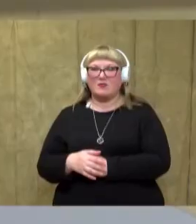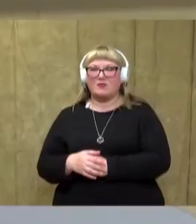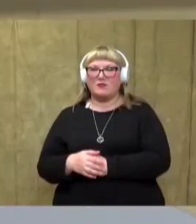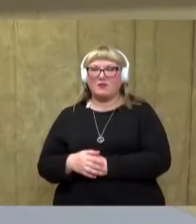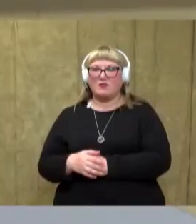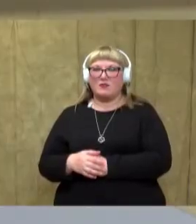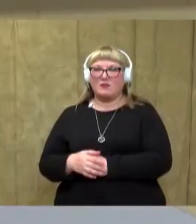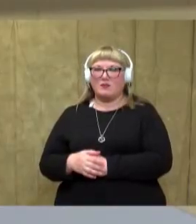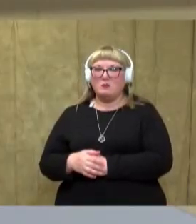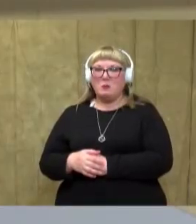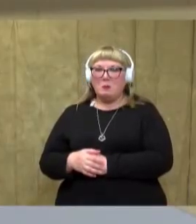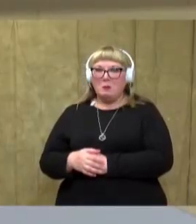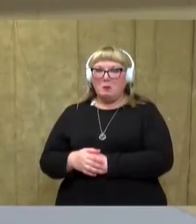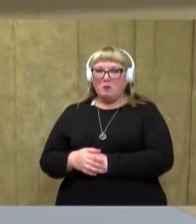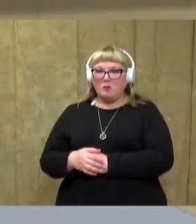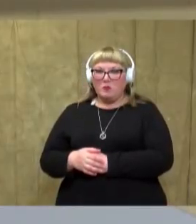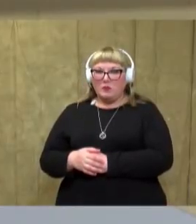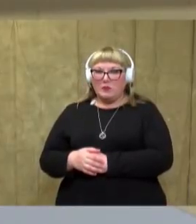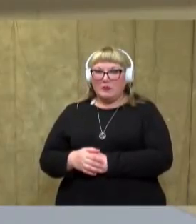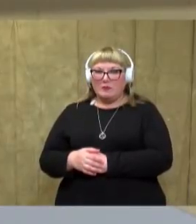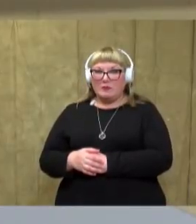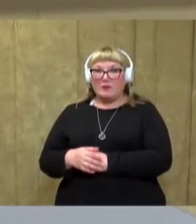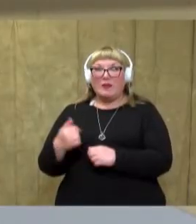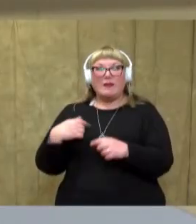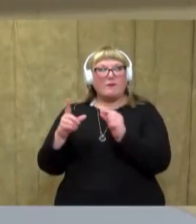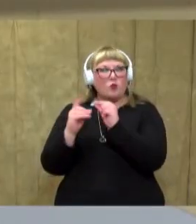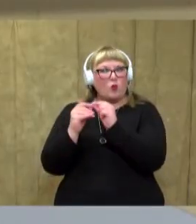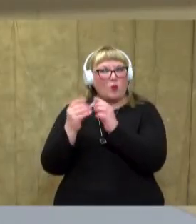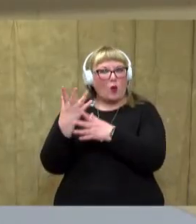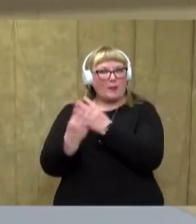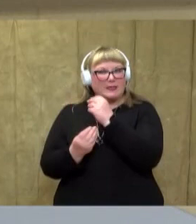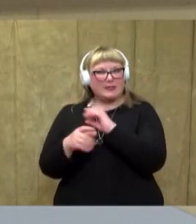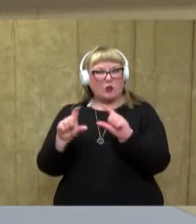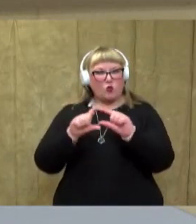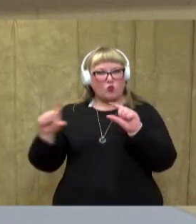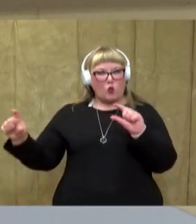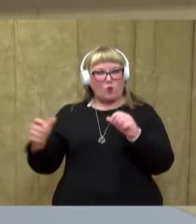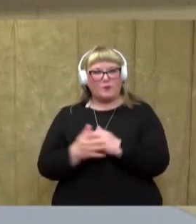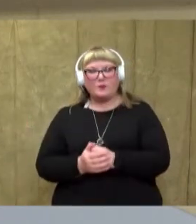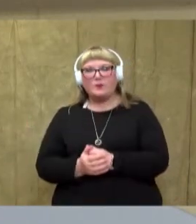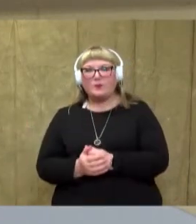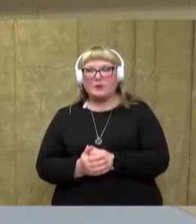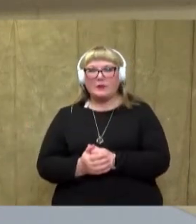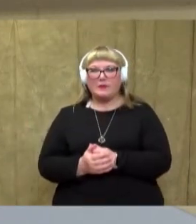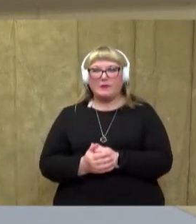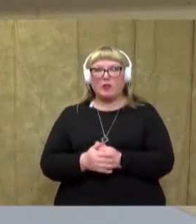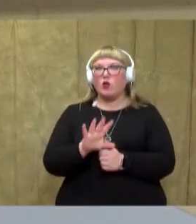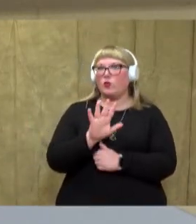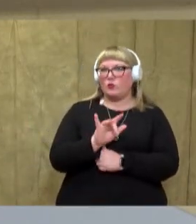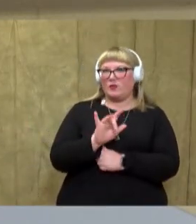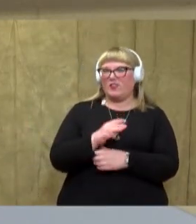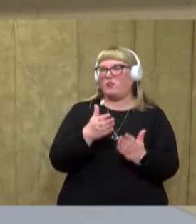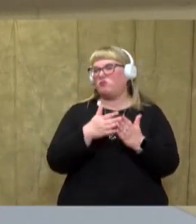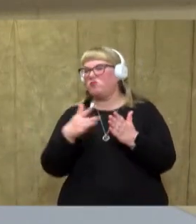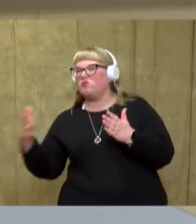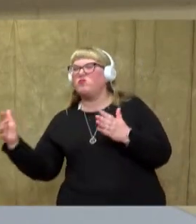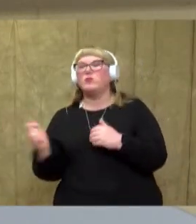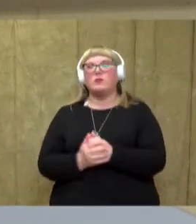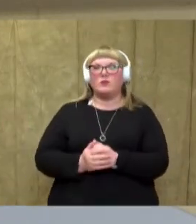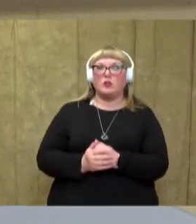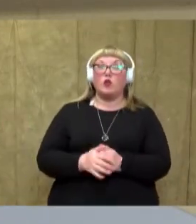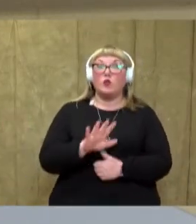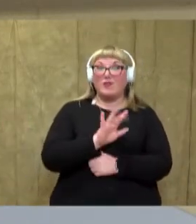good. Okay, let's see. We have one more in that row. Do you think we can count on from 25? Let's give it a